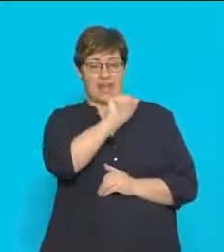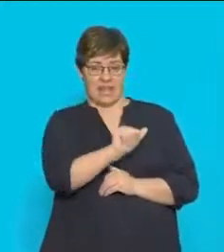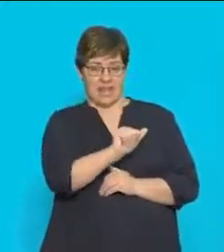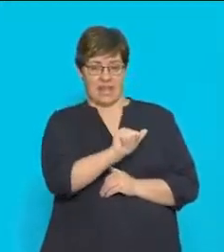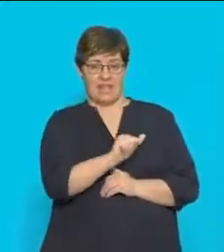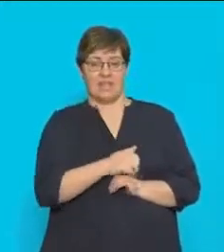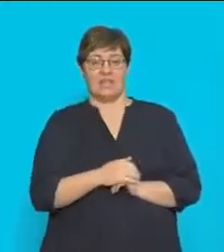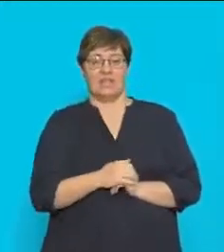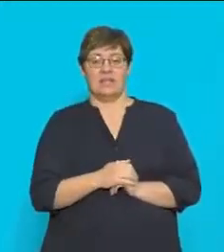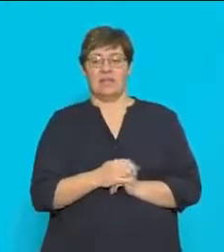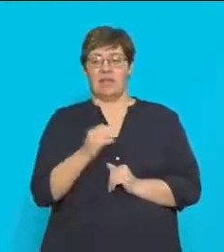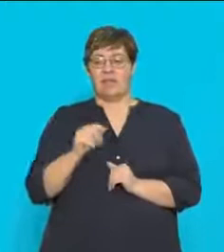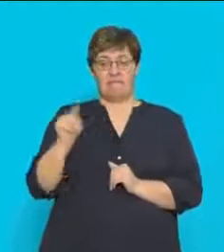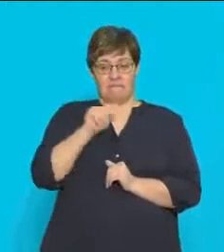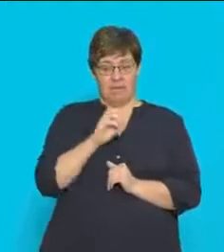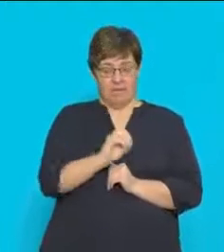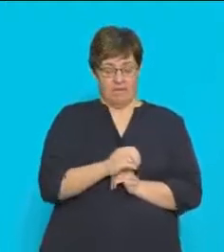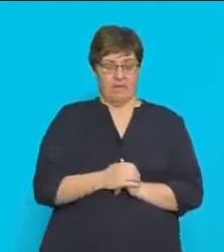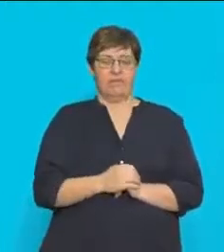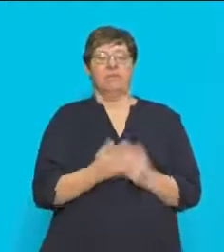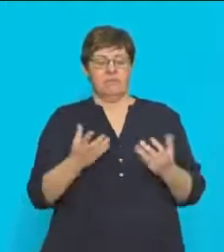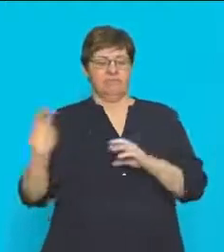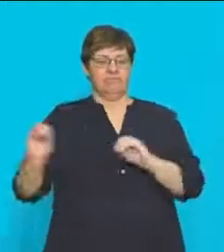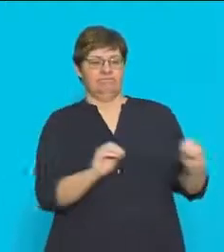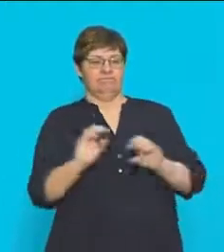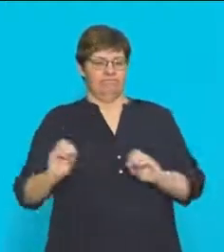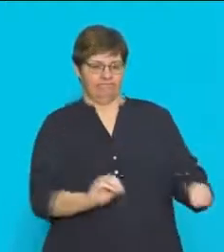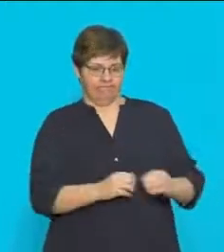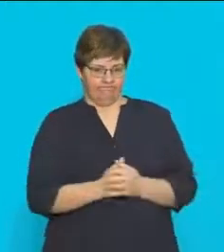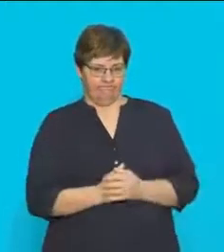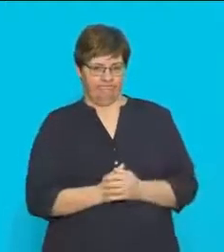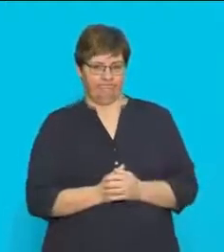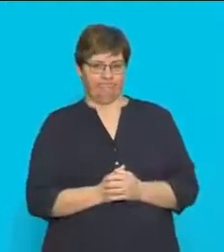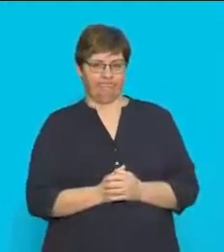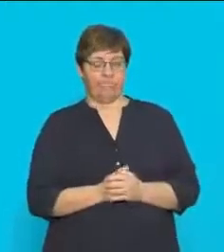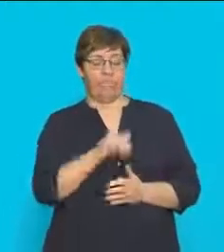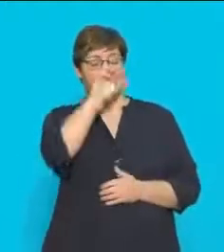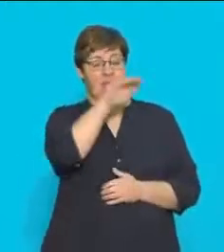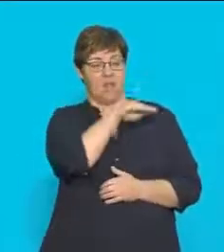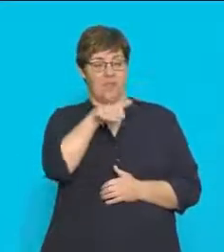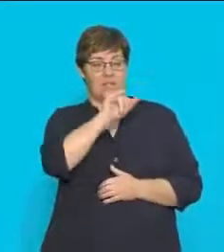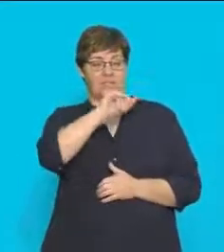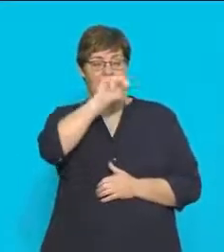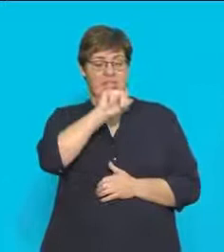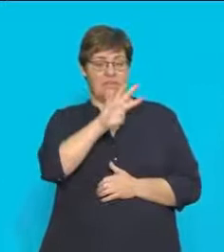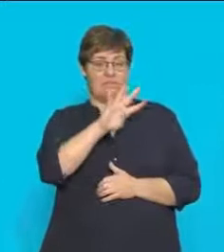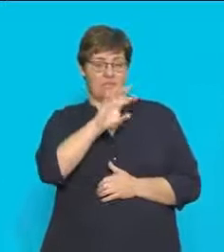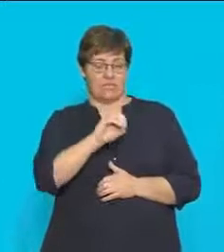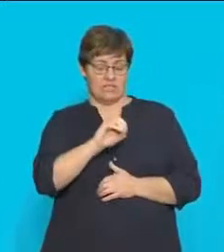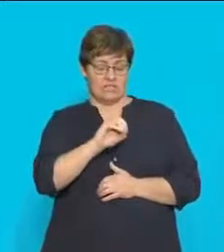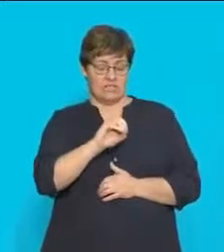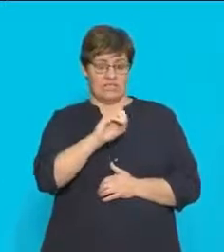our puzzle, and now we're going to substitute this in. So we're going to substitute the